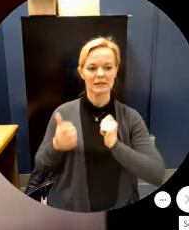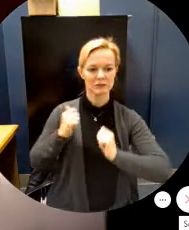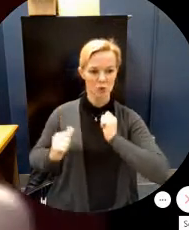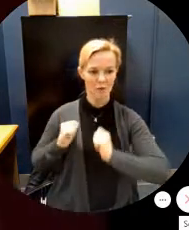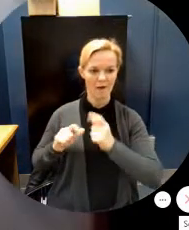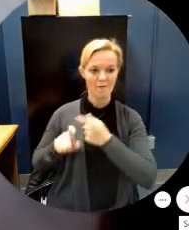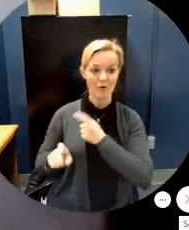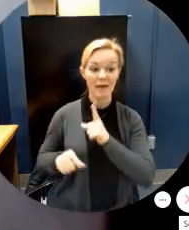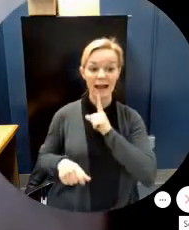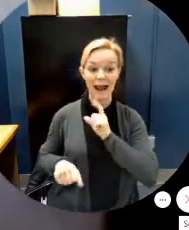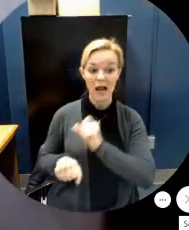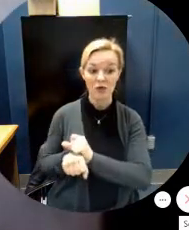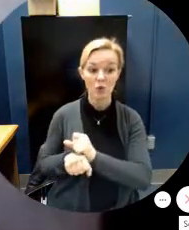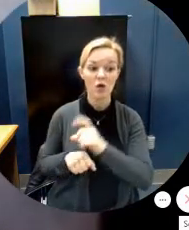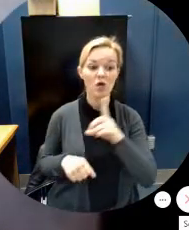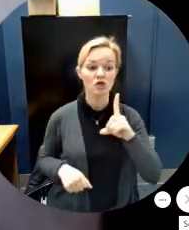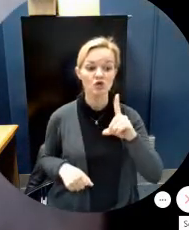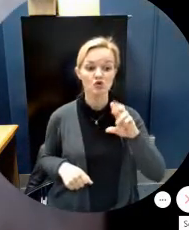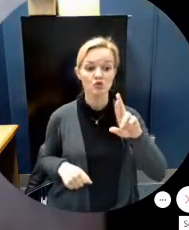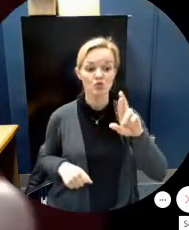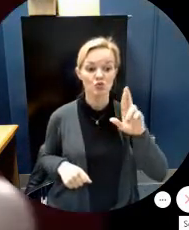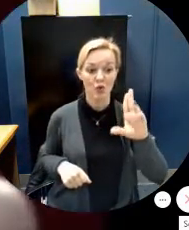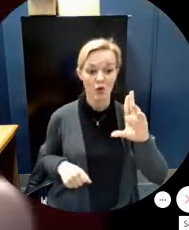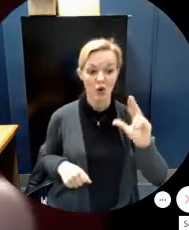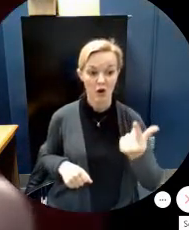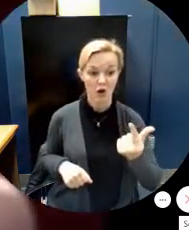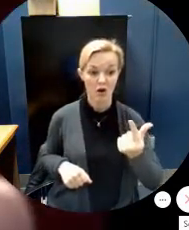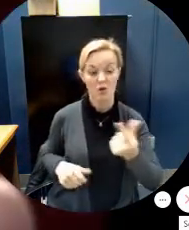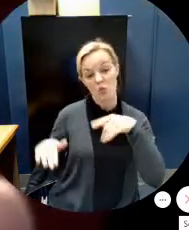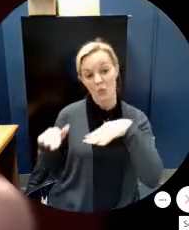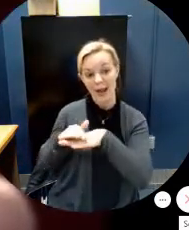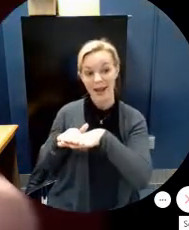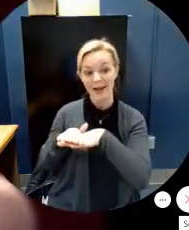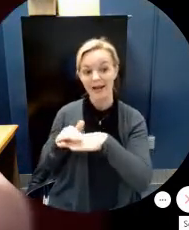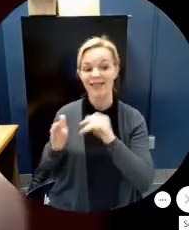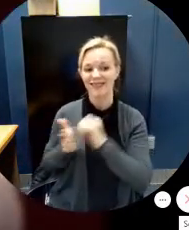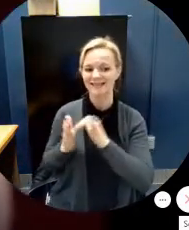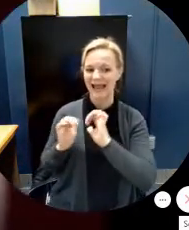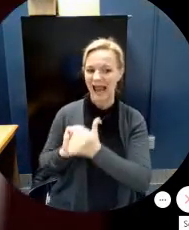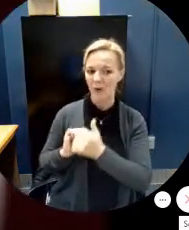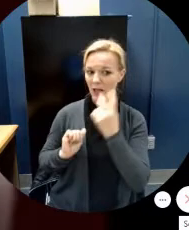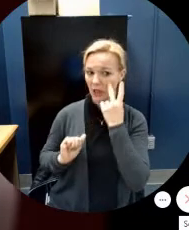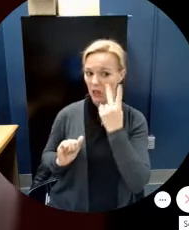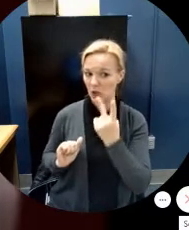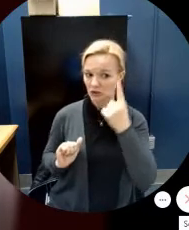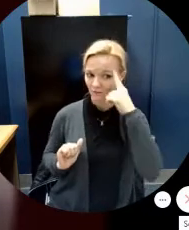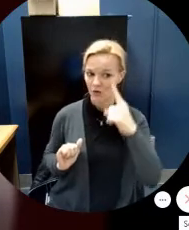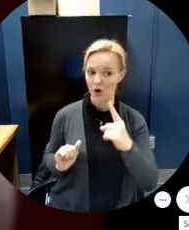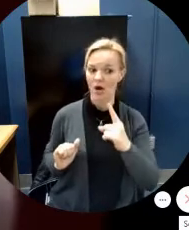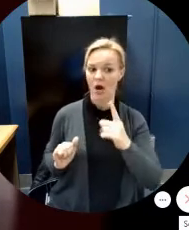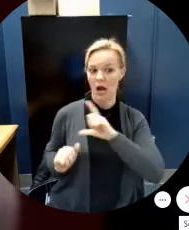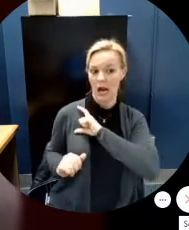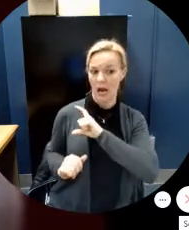raid. It's a potential shooting situation, seen through the eyes of a cop.